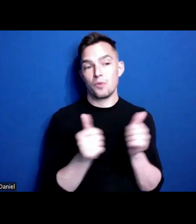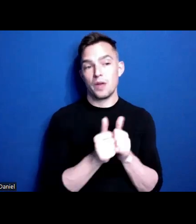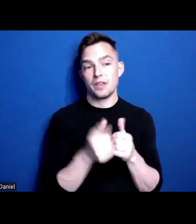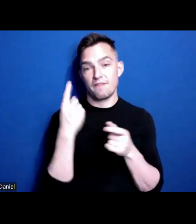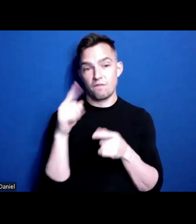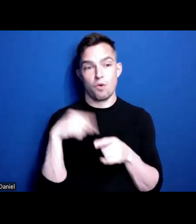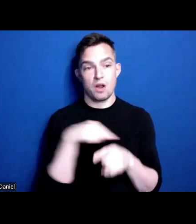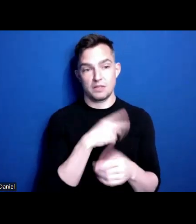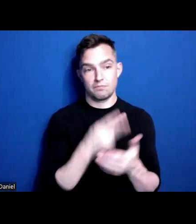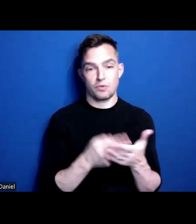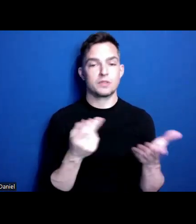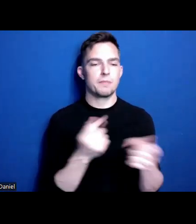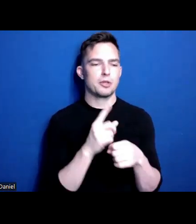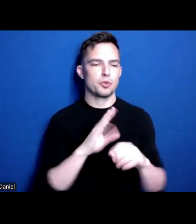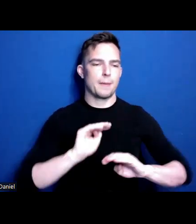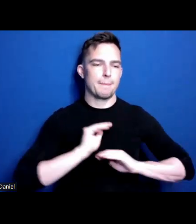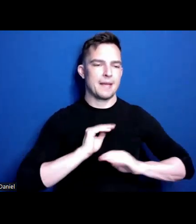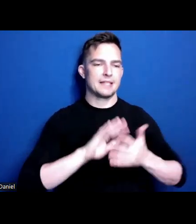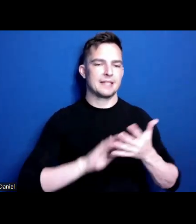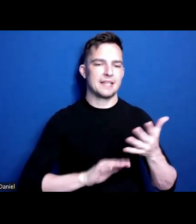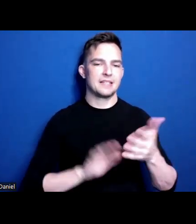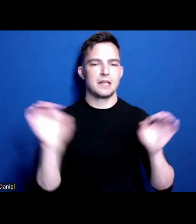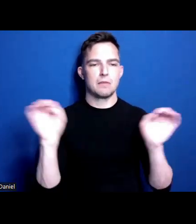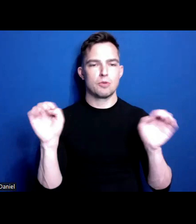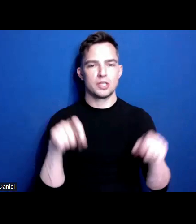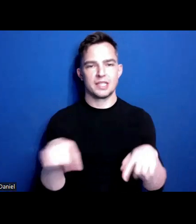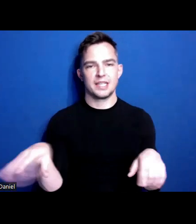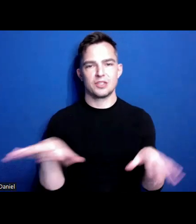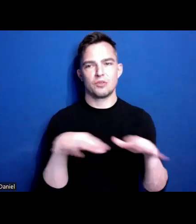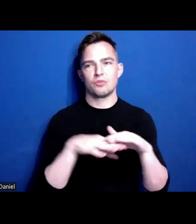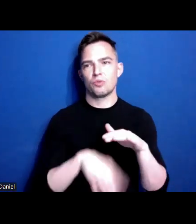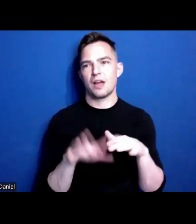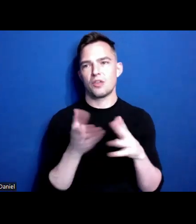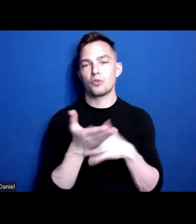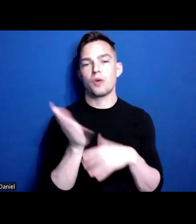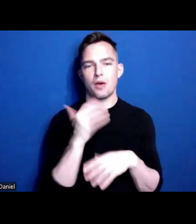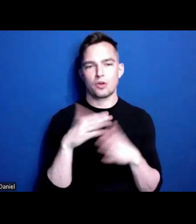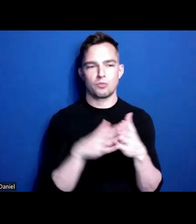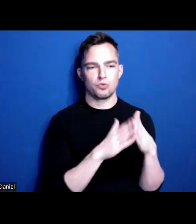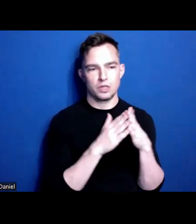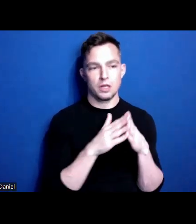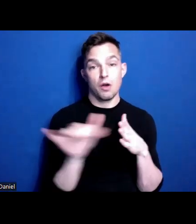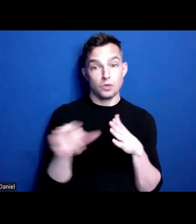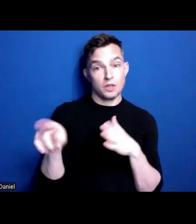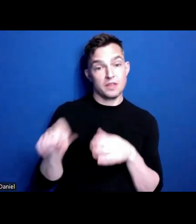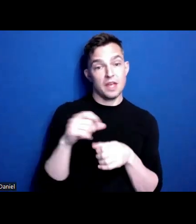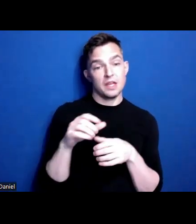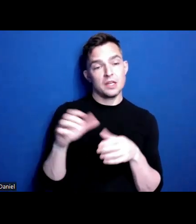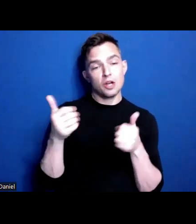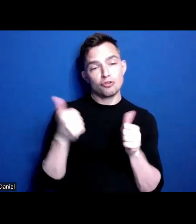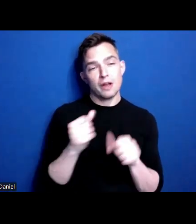we can ensure that we're meeting those emergent needs in our communities. But more importantly, they seek to make us